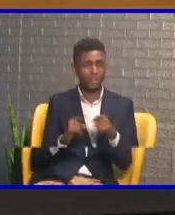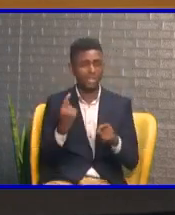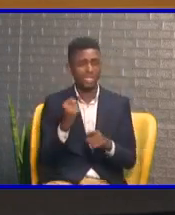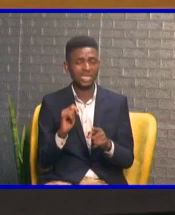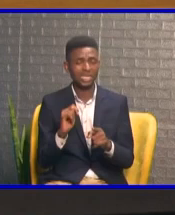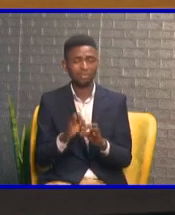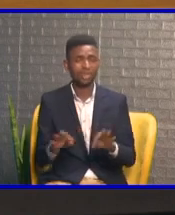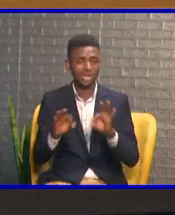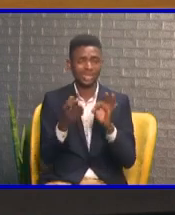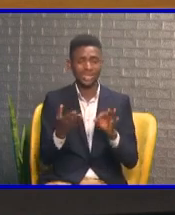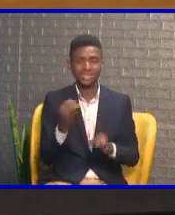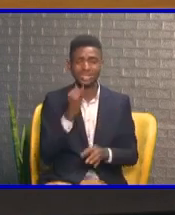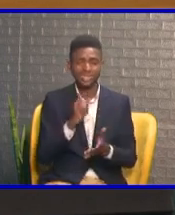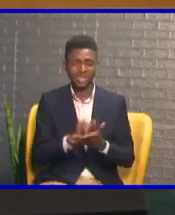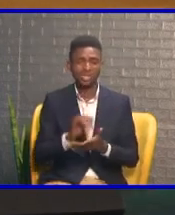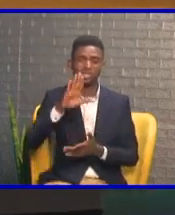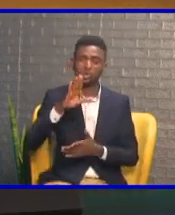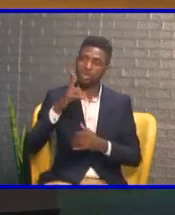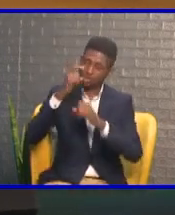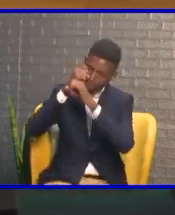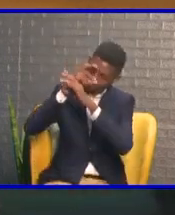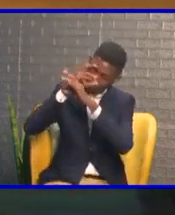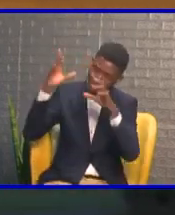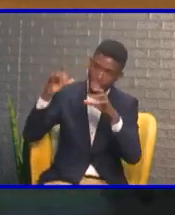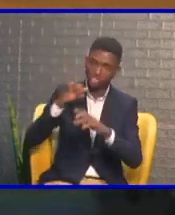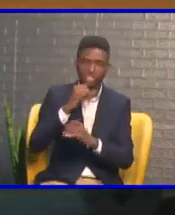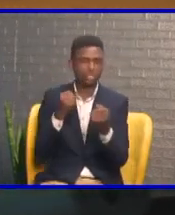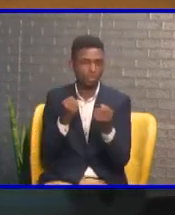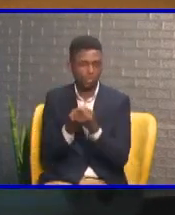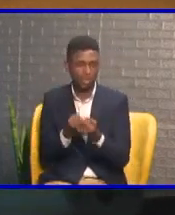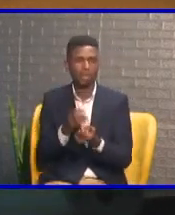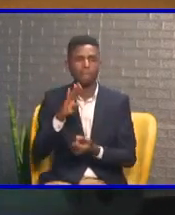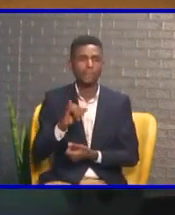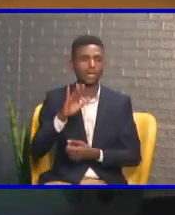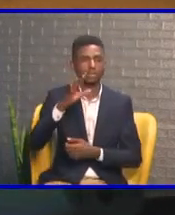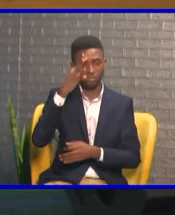to make sure your imagination is supported by what? Your faith.